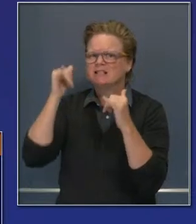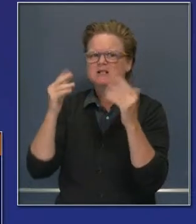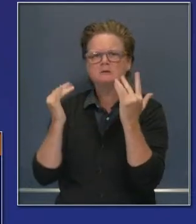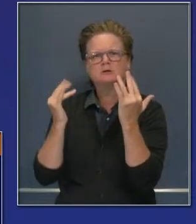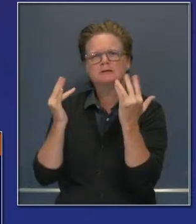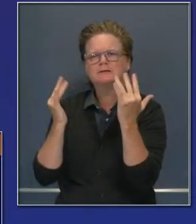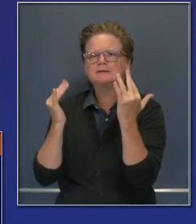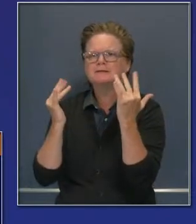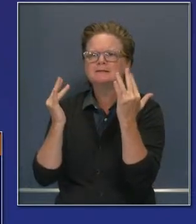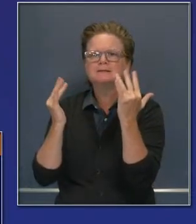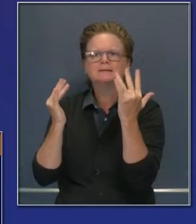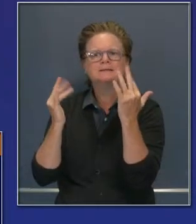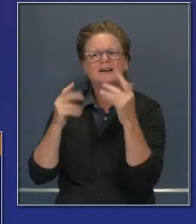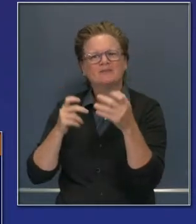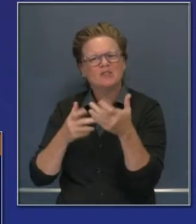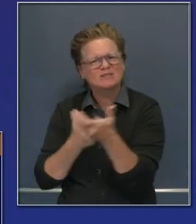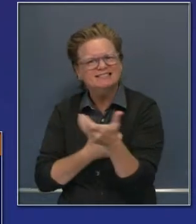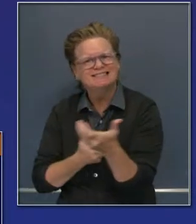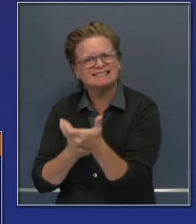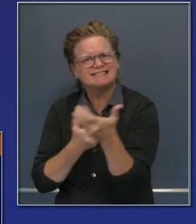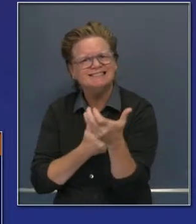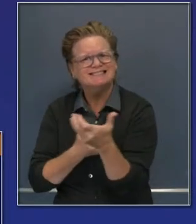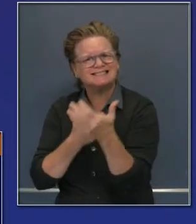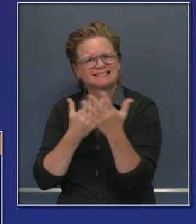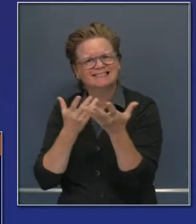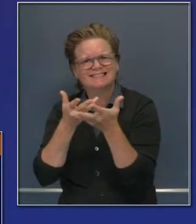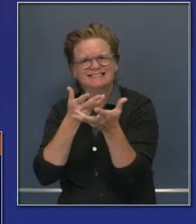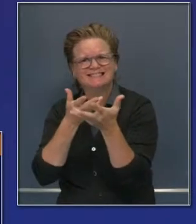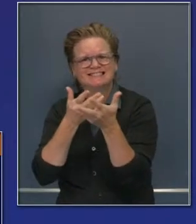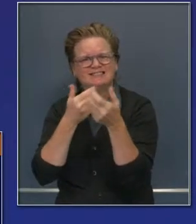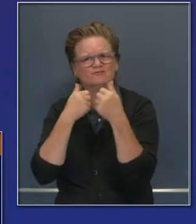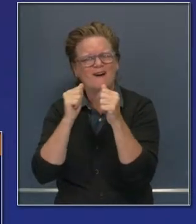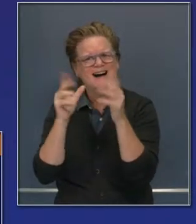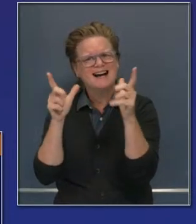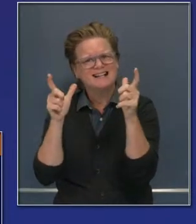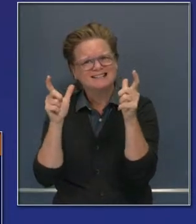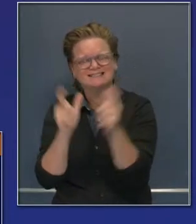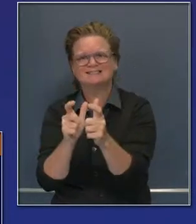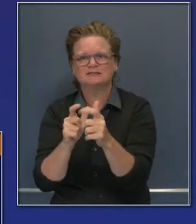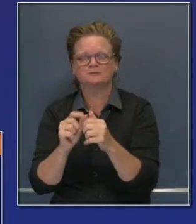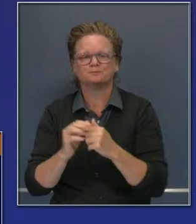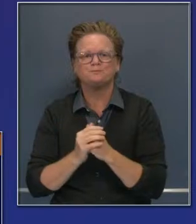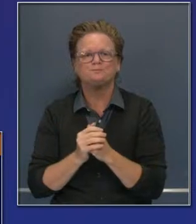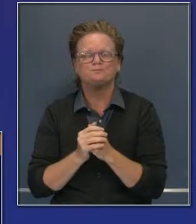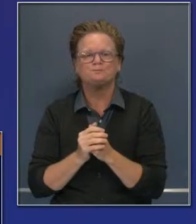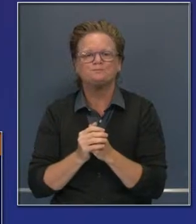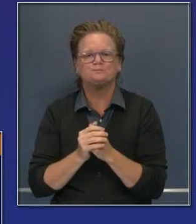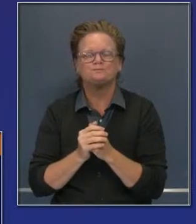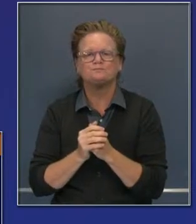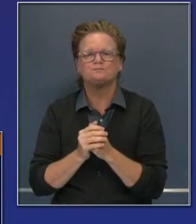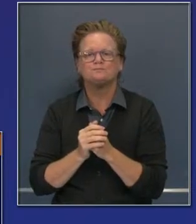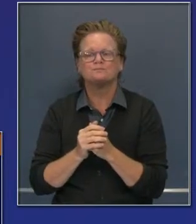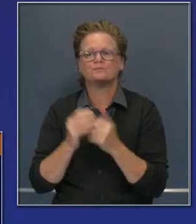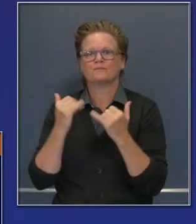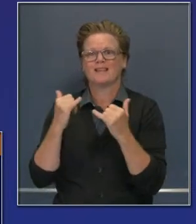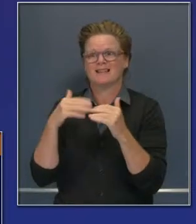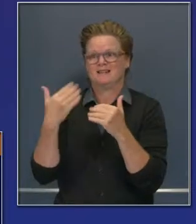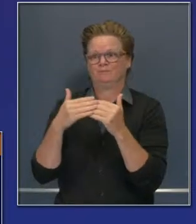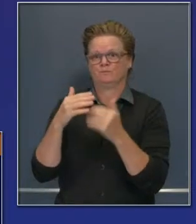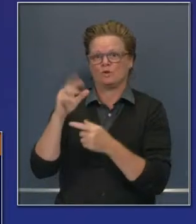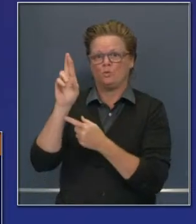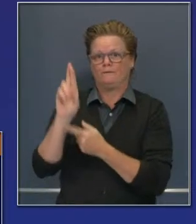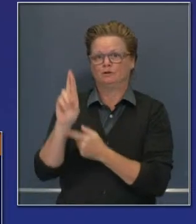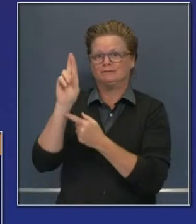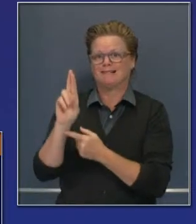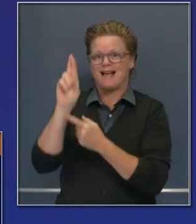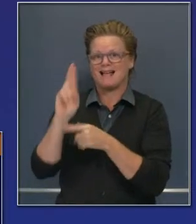our best to address those complexes and those wildfires. The Snow Fire as well, I just wanted to offer. This is a